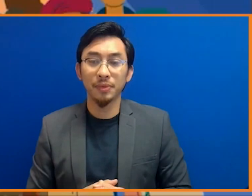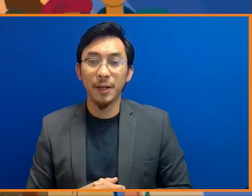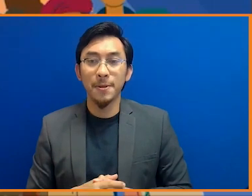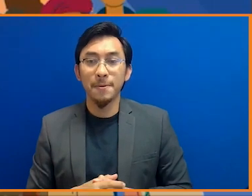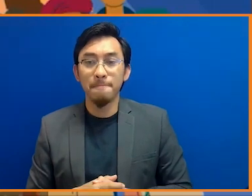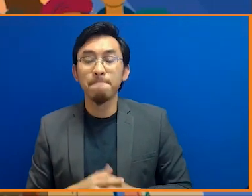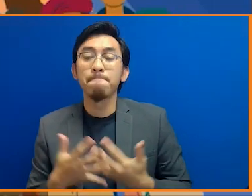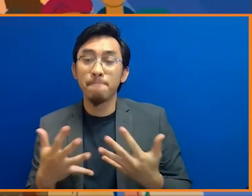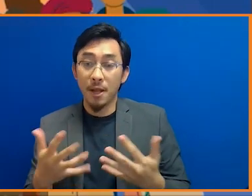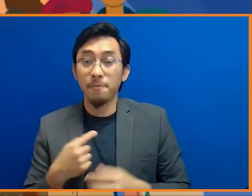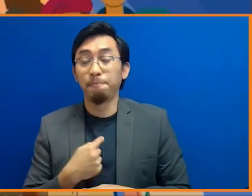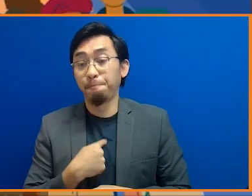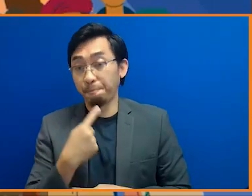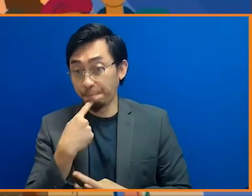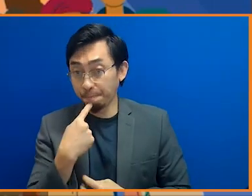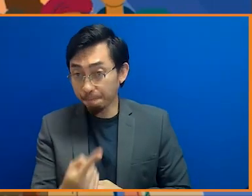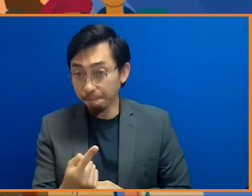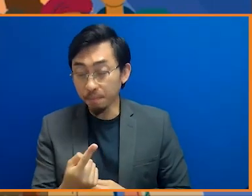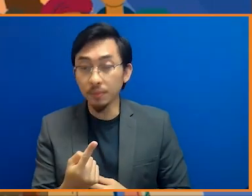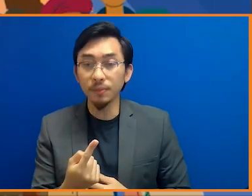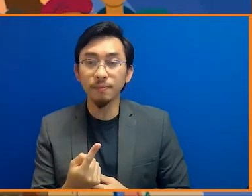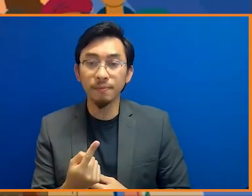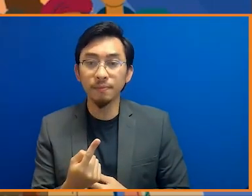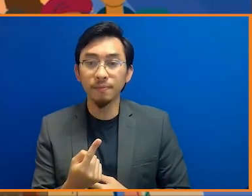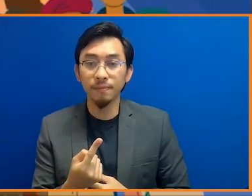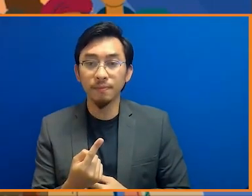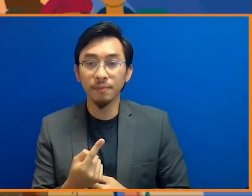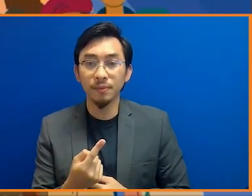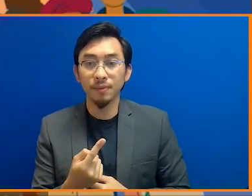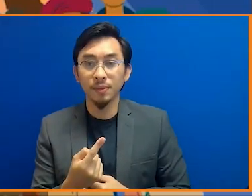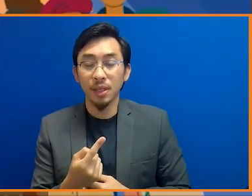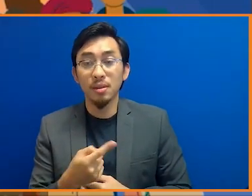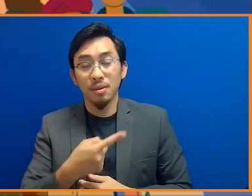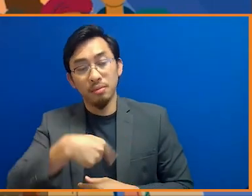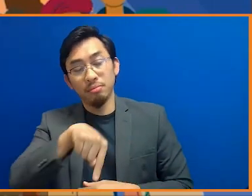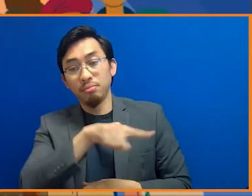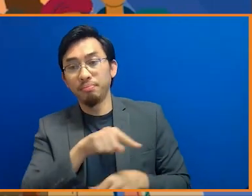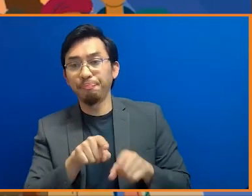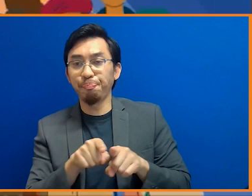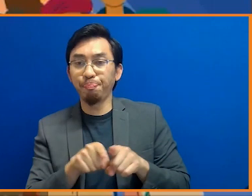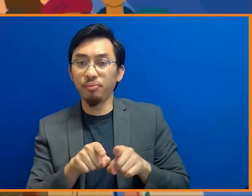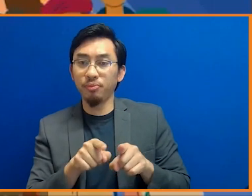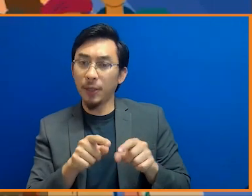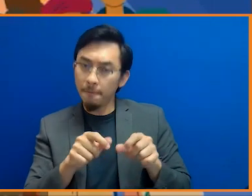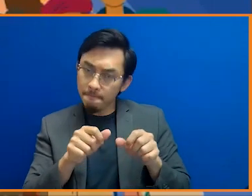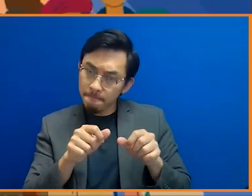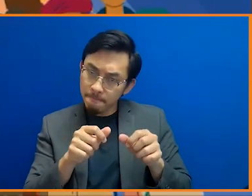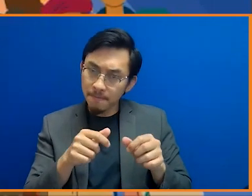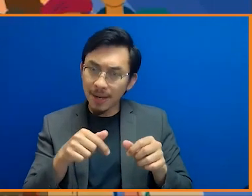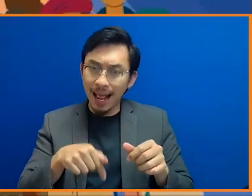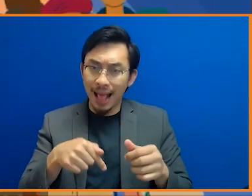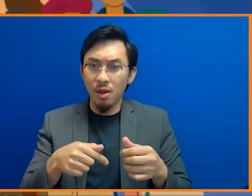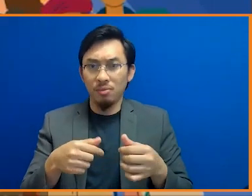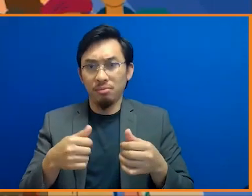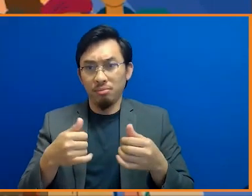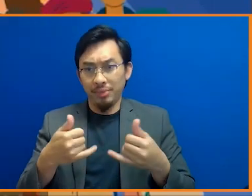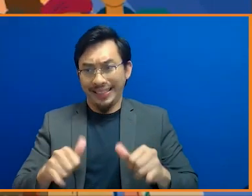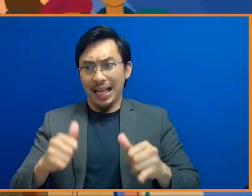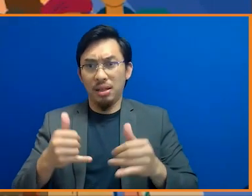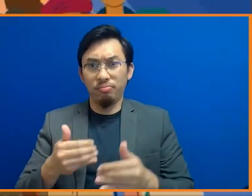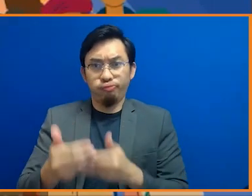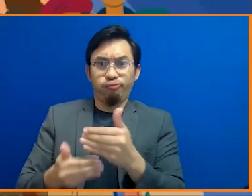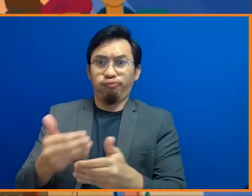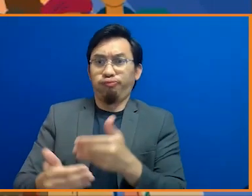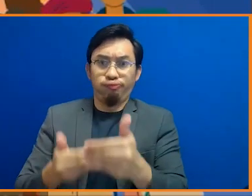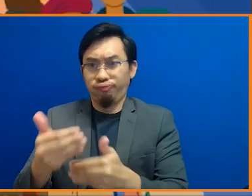I'm not going to lie that uh, there are also conventional ways still going on